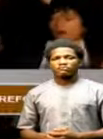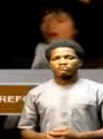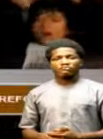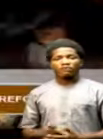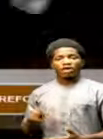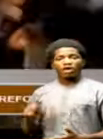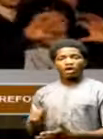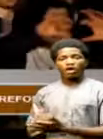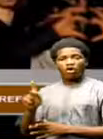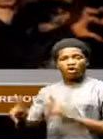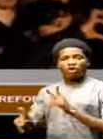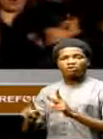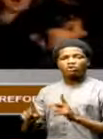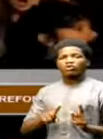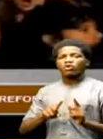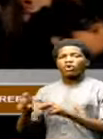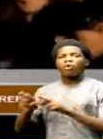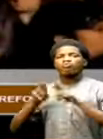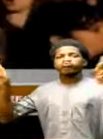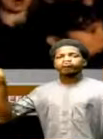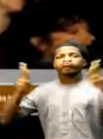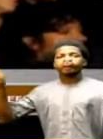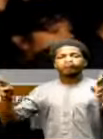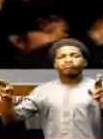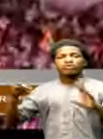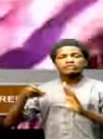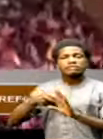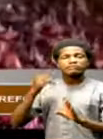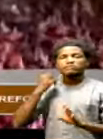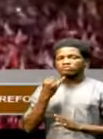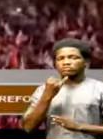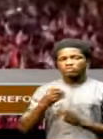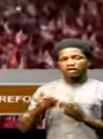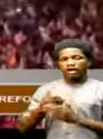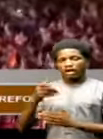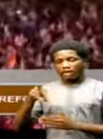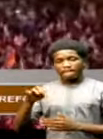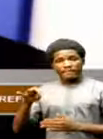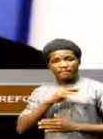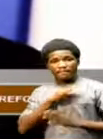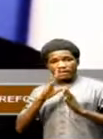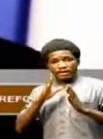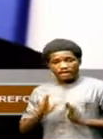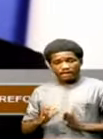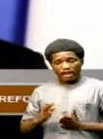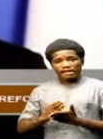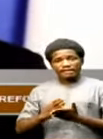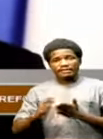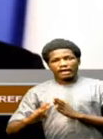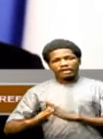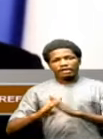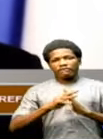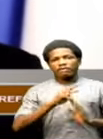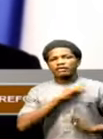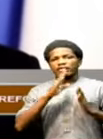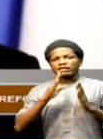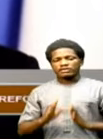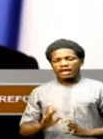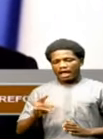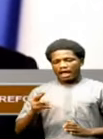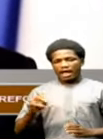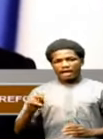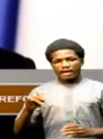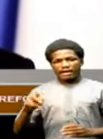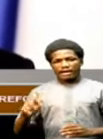Thousands of people have taken to the streets in Israel after Prime Minister Benjamin Netanyahu sacked his defense minister and his